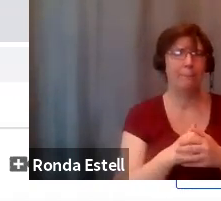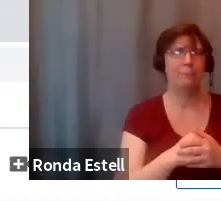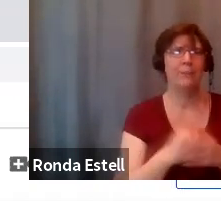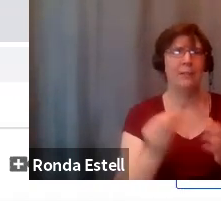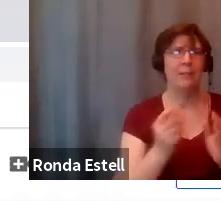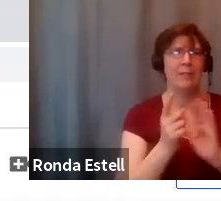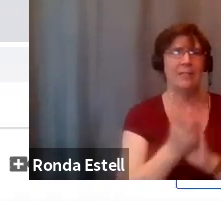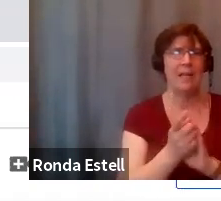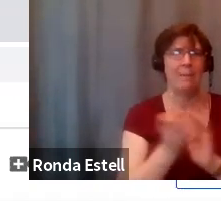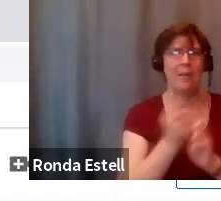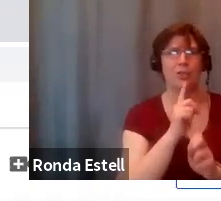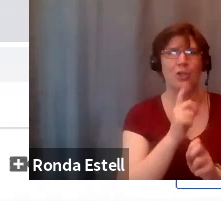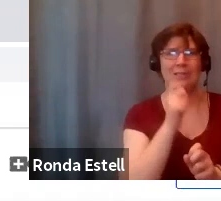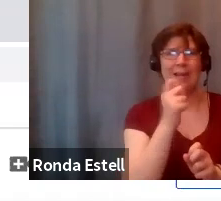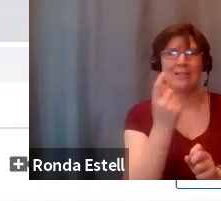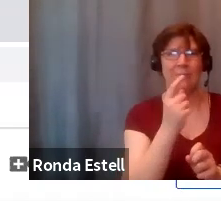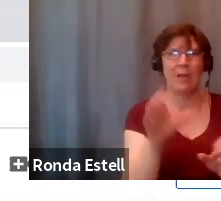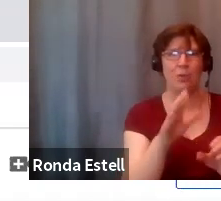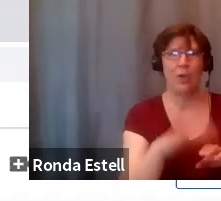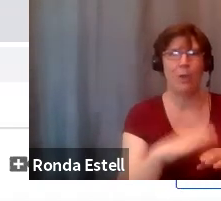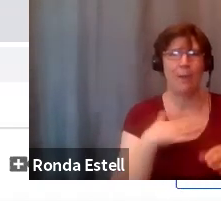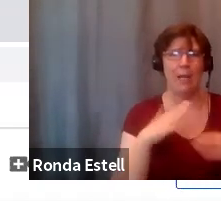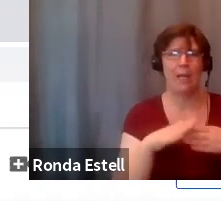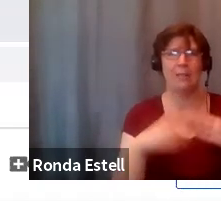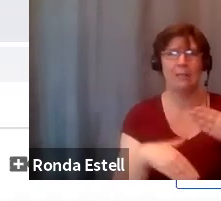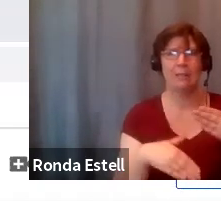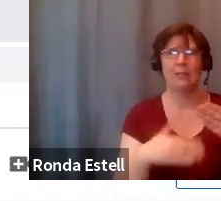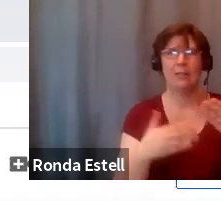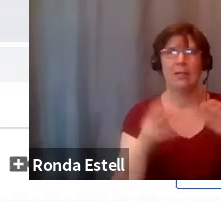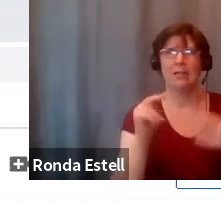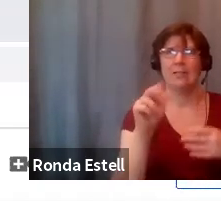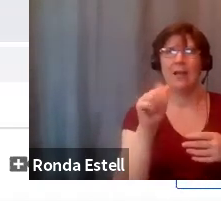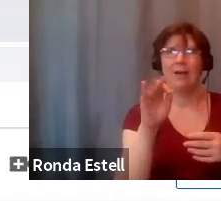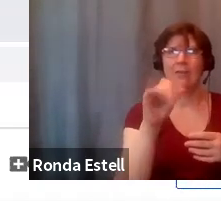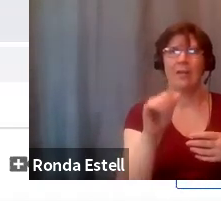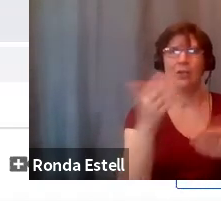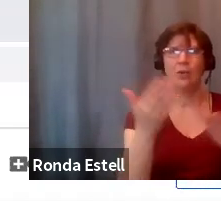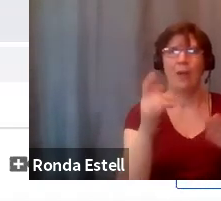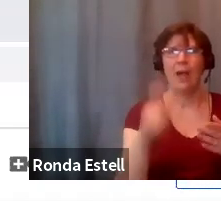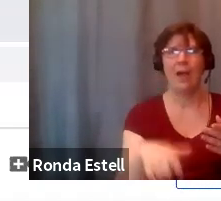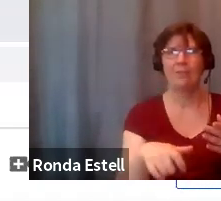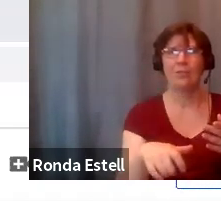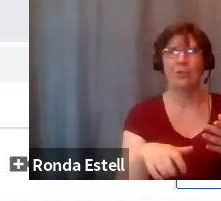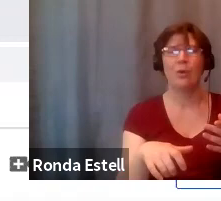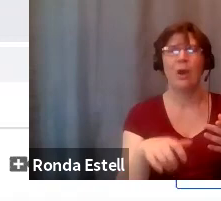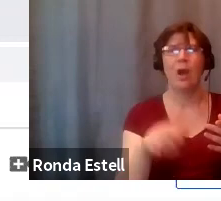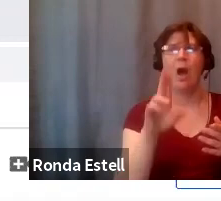sure it's not something that I'm doing on my end. You may need to unshare your screen and reshare